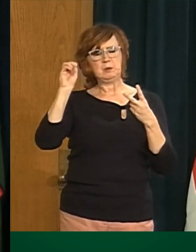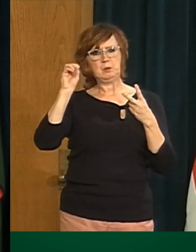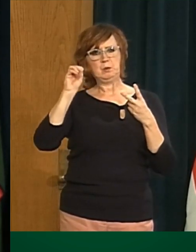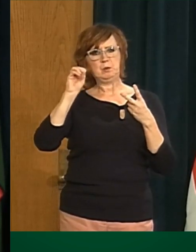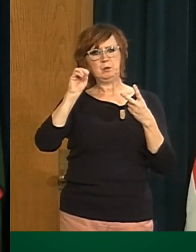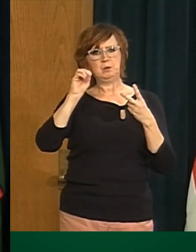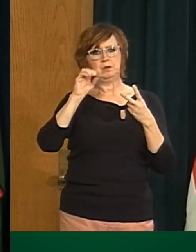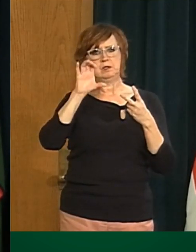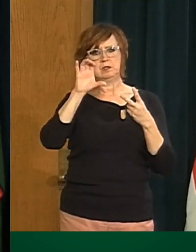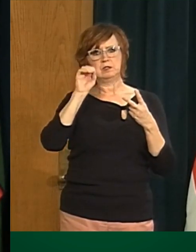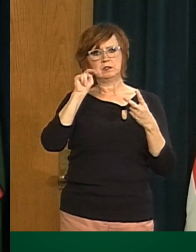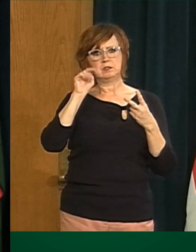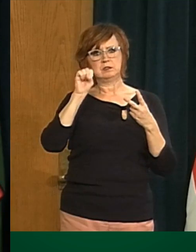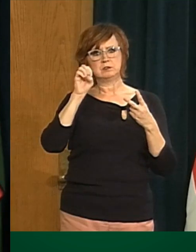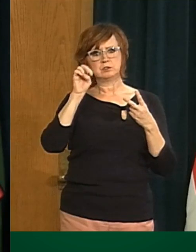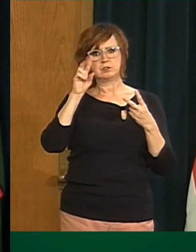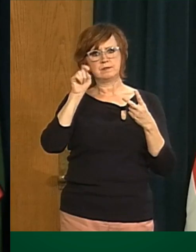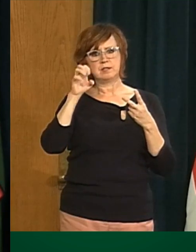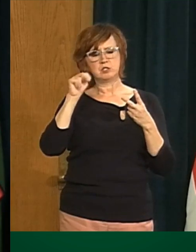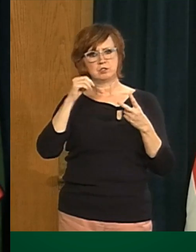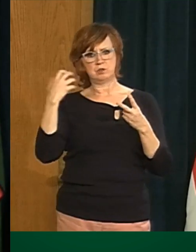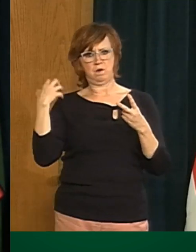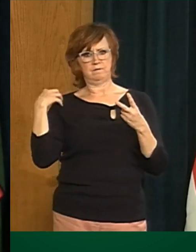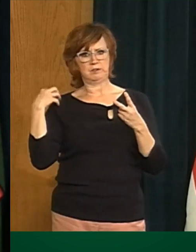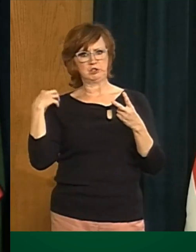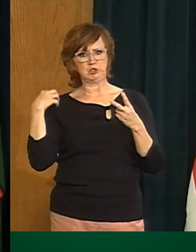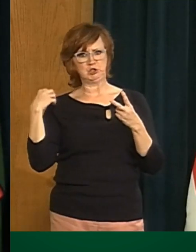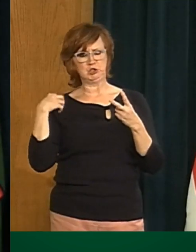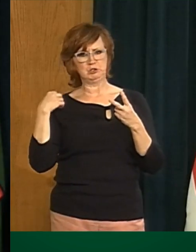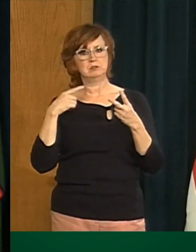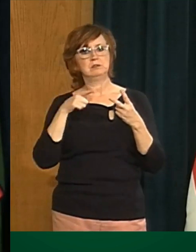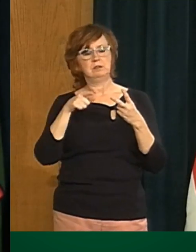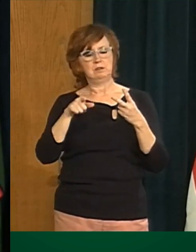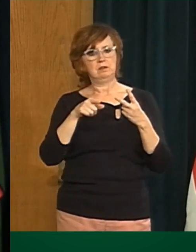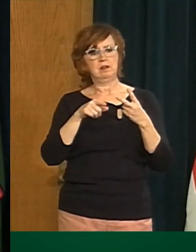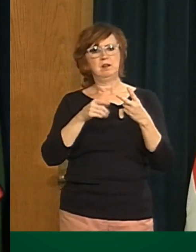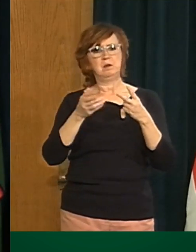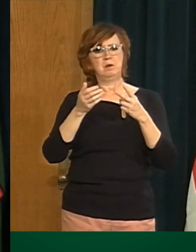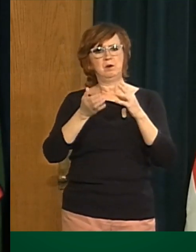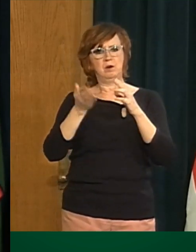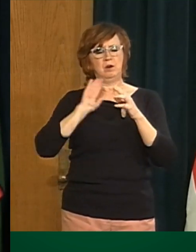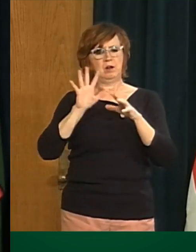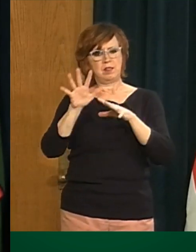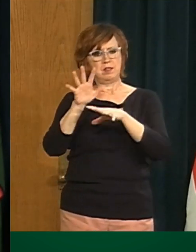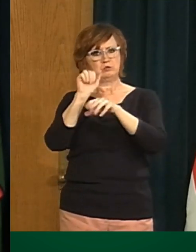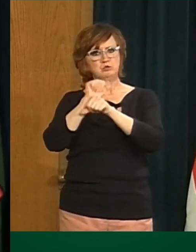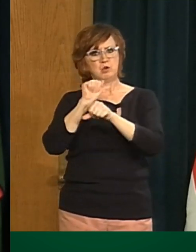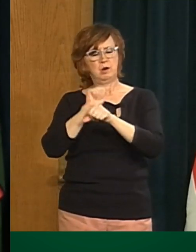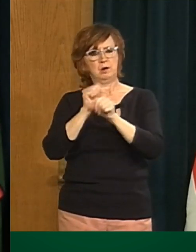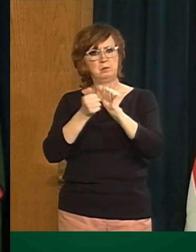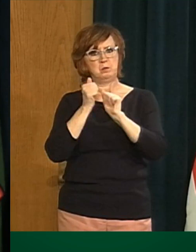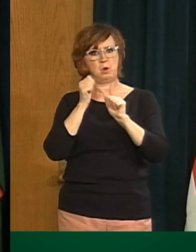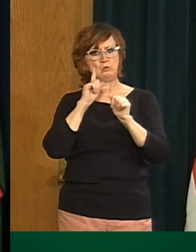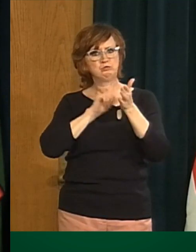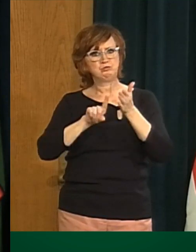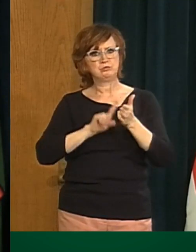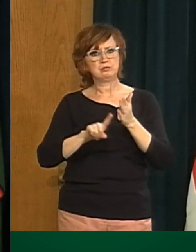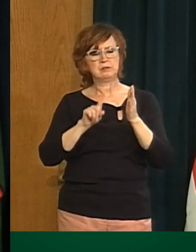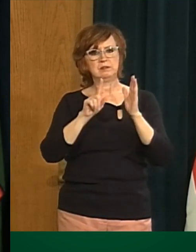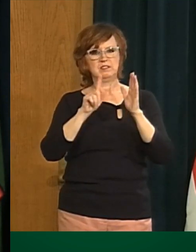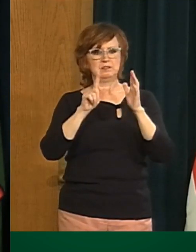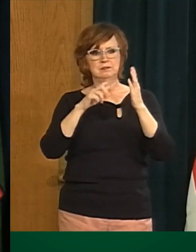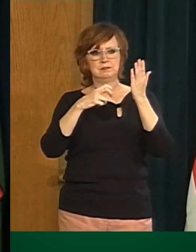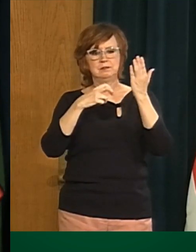forest fire suppression employees with the checkpoints that we have throughout the northern areas, but in